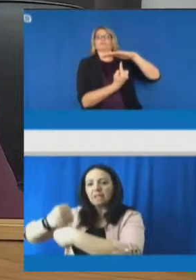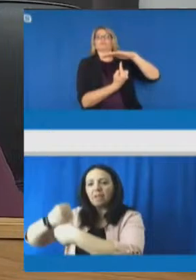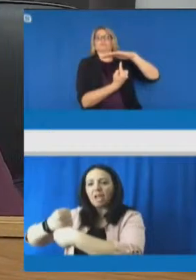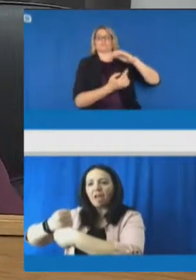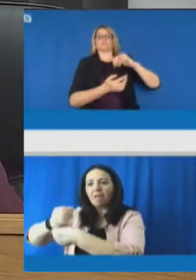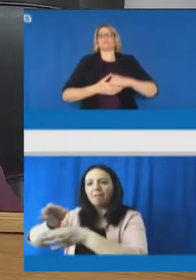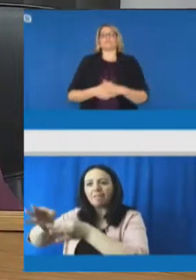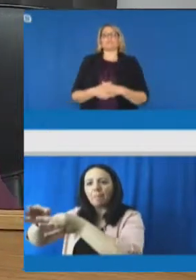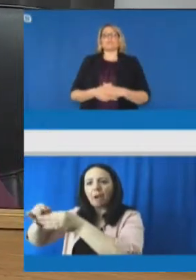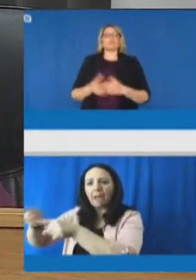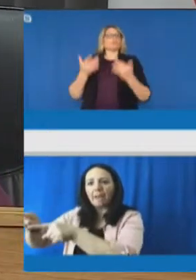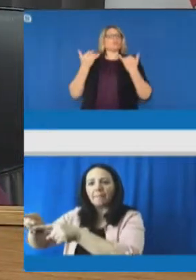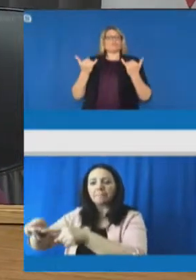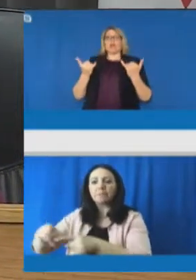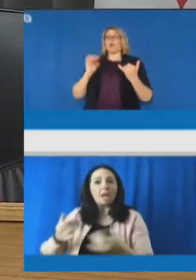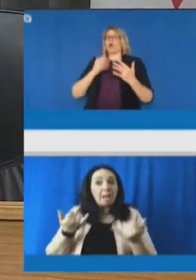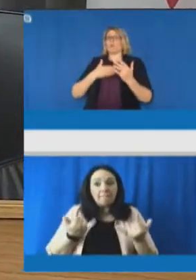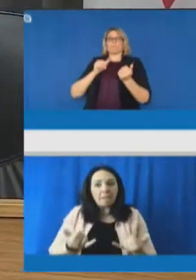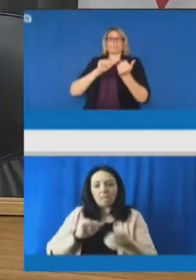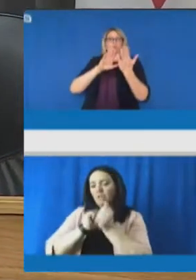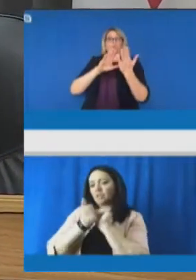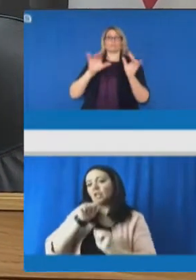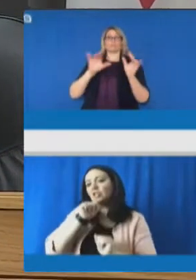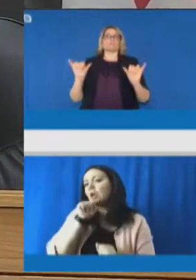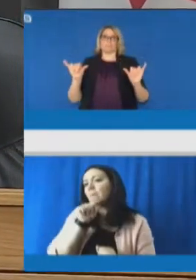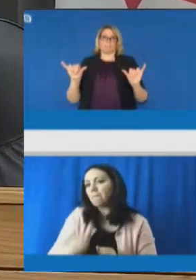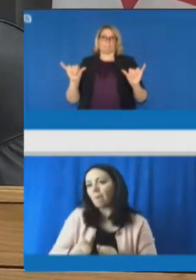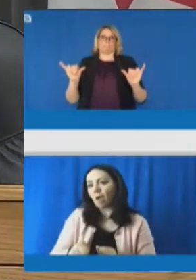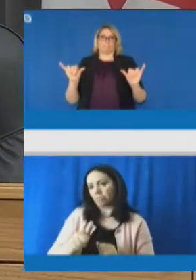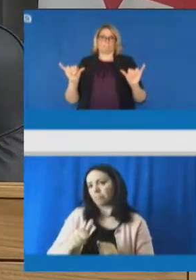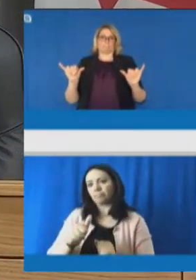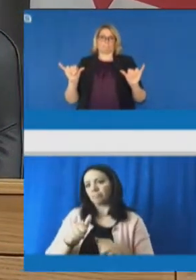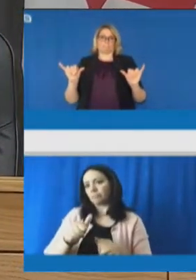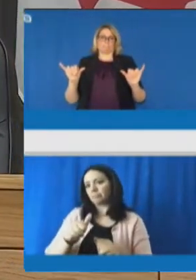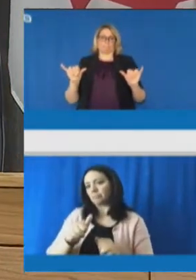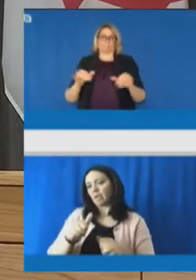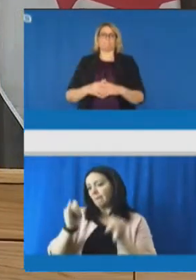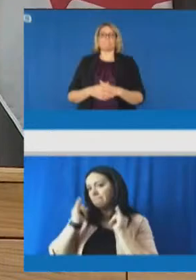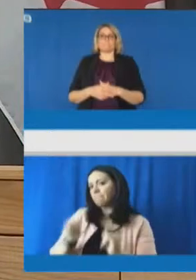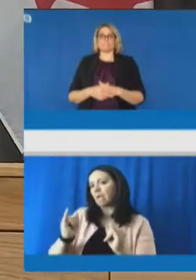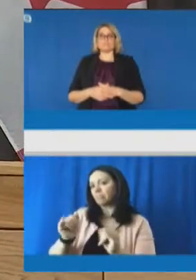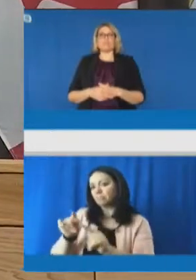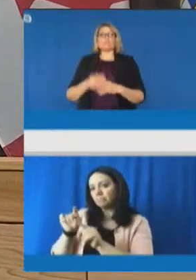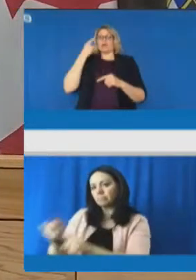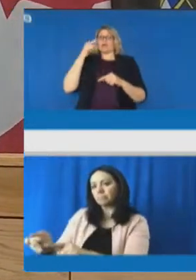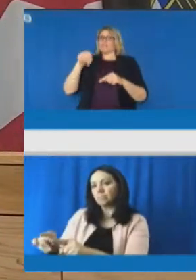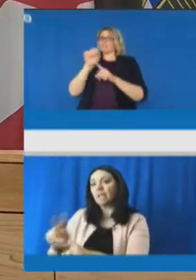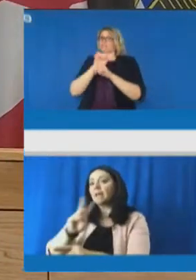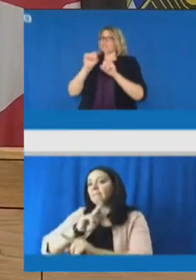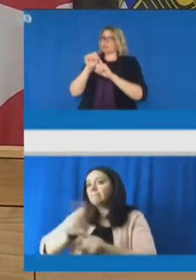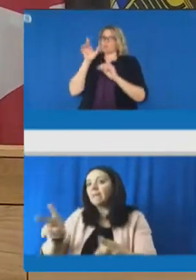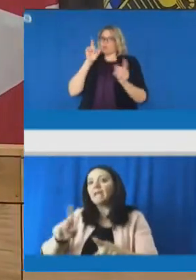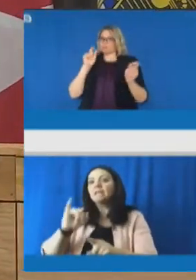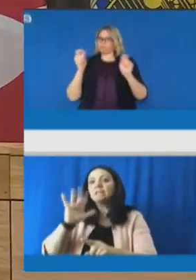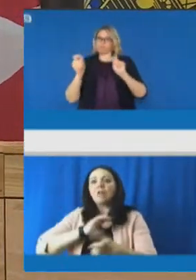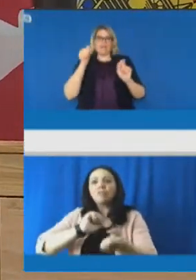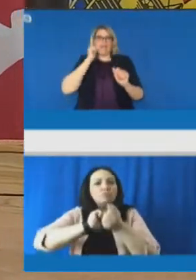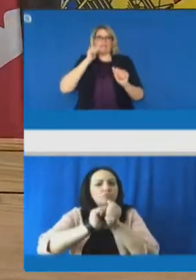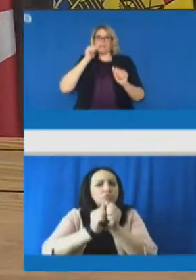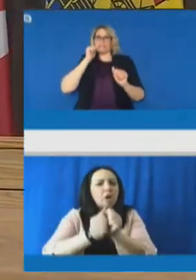leave the province and return without isolating for 14 days? And this includes, but isn't exclusive to, rotational workers.